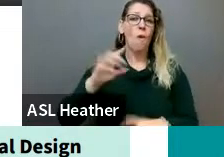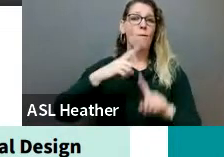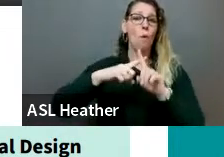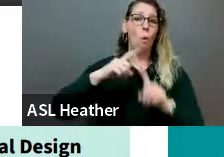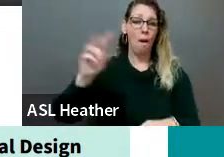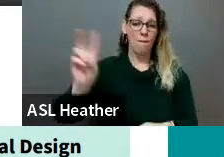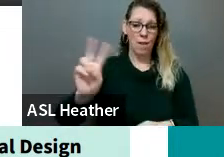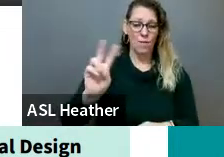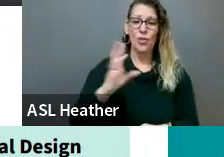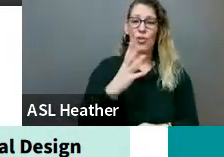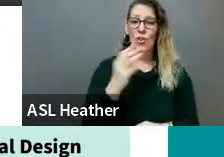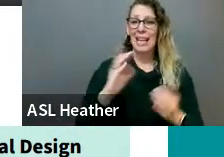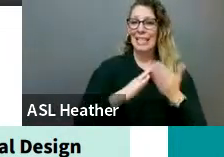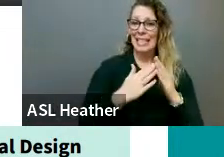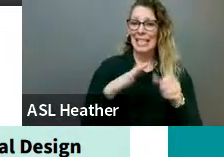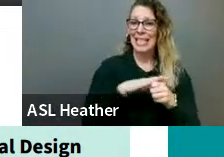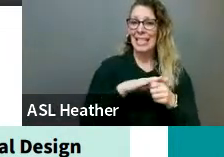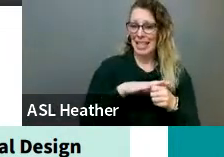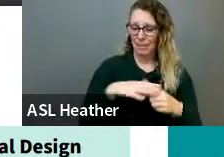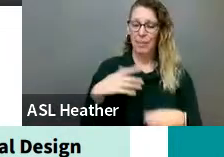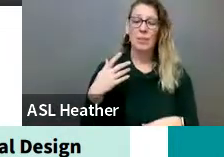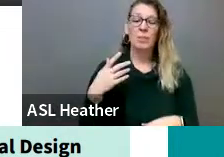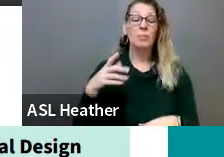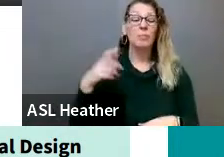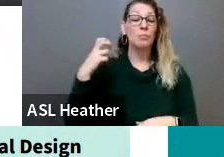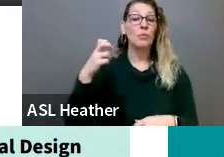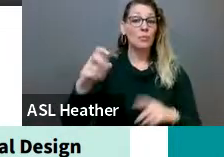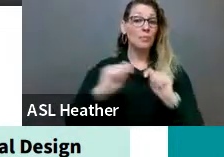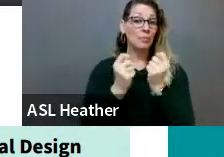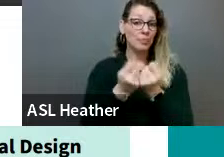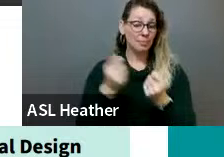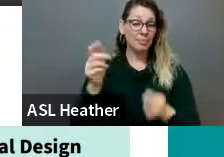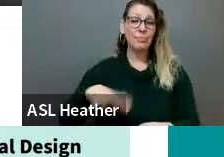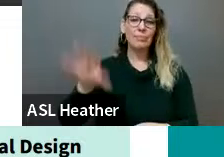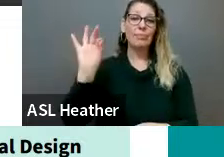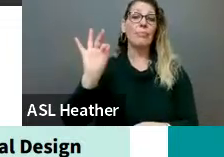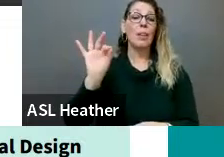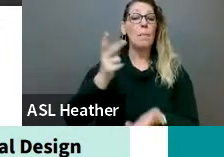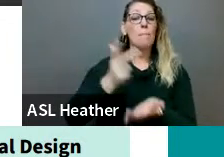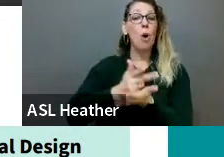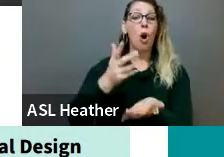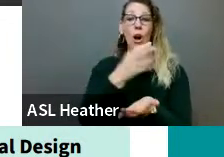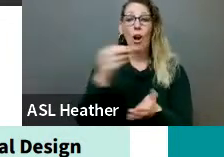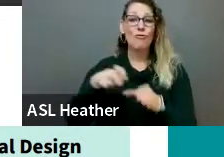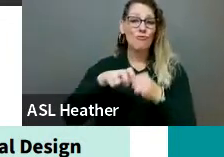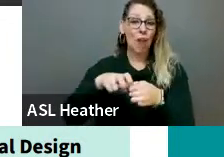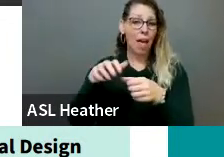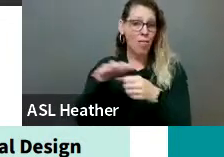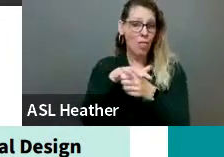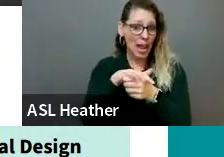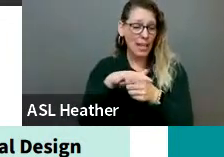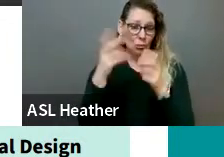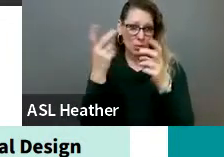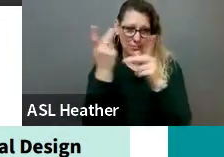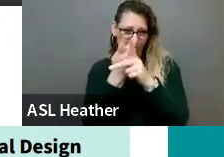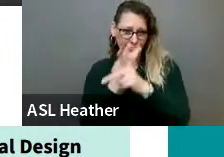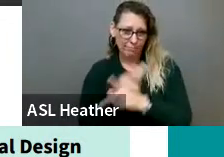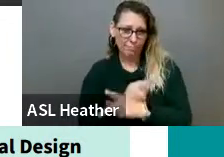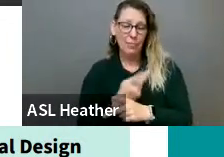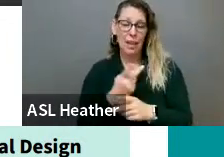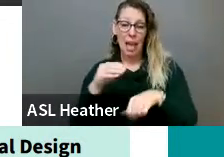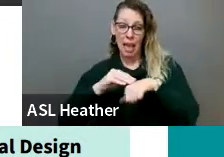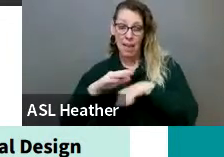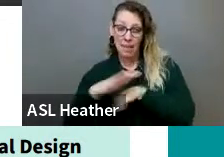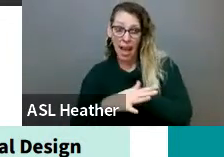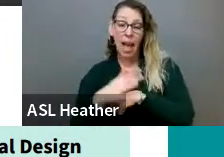city limits. And our transit team has identified park and ride locations to assess the impact of those park and rides and their role